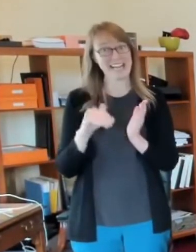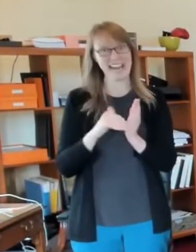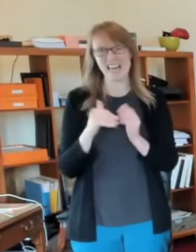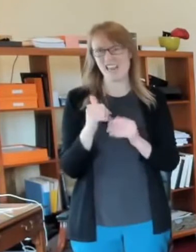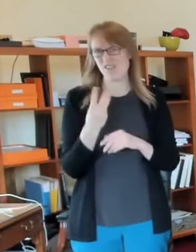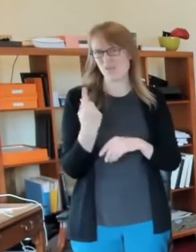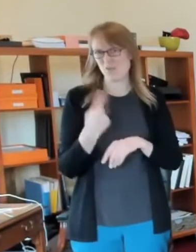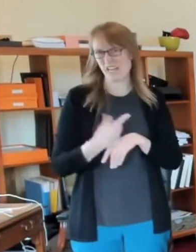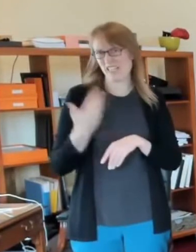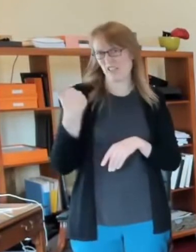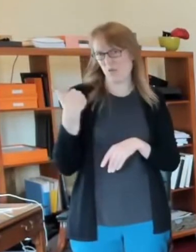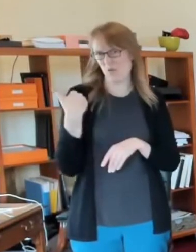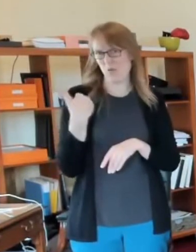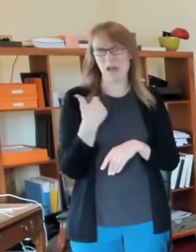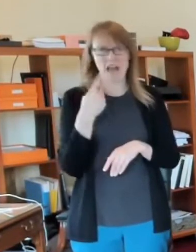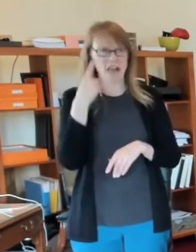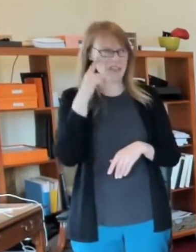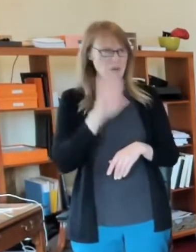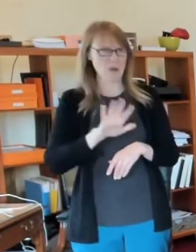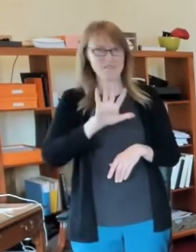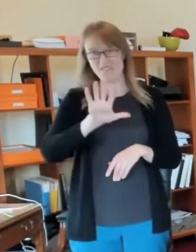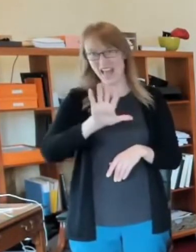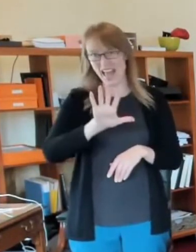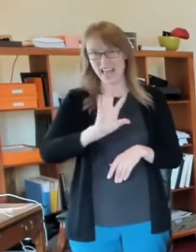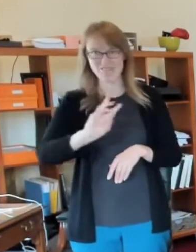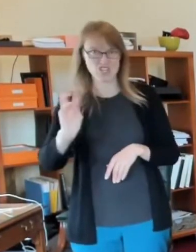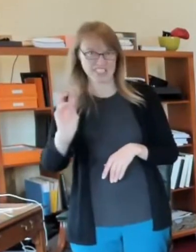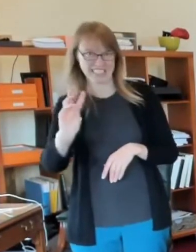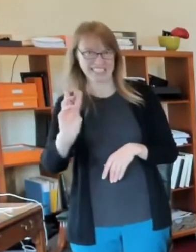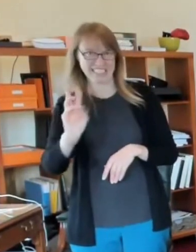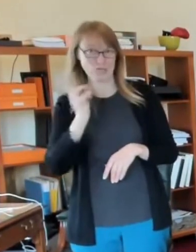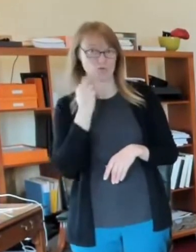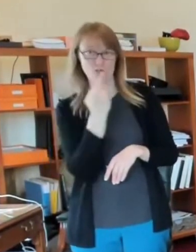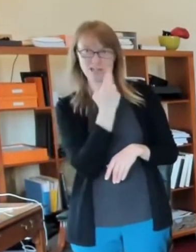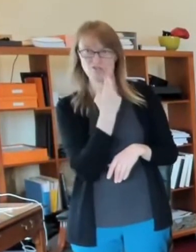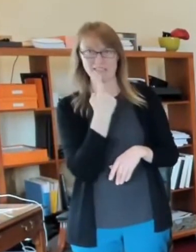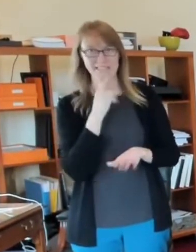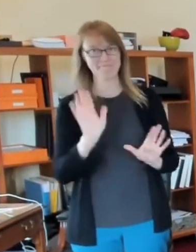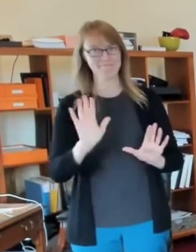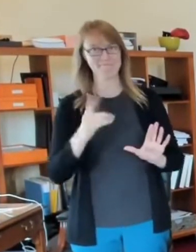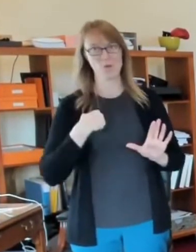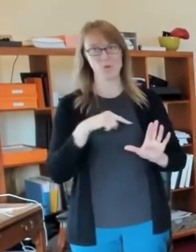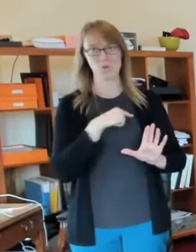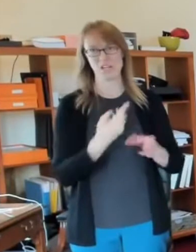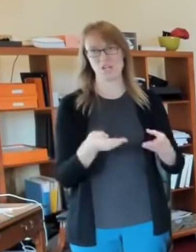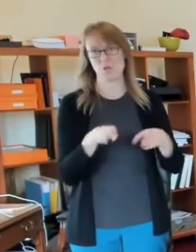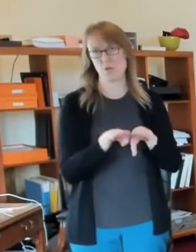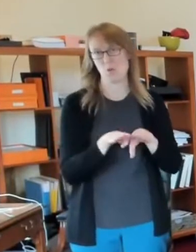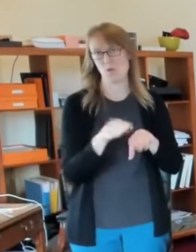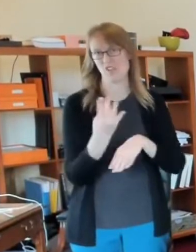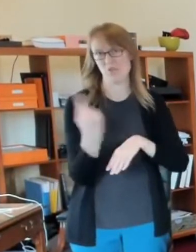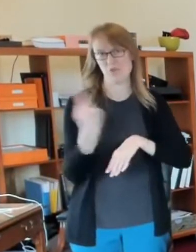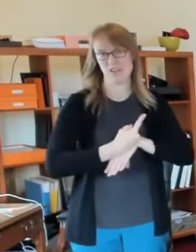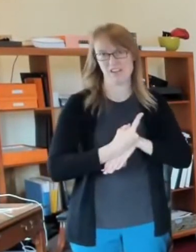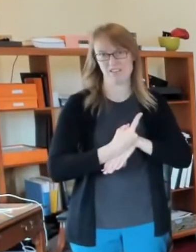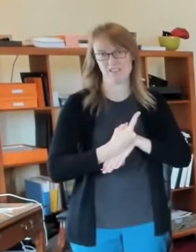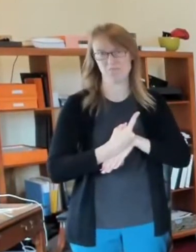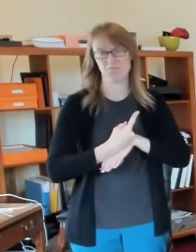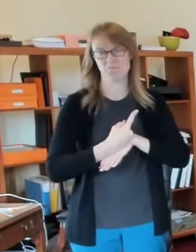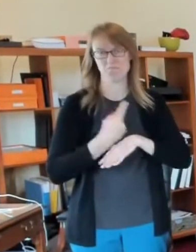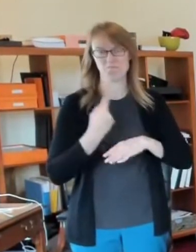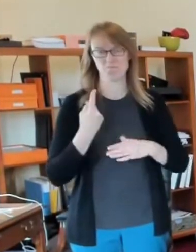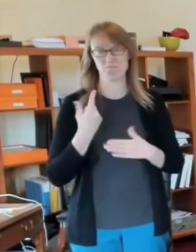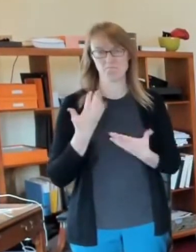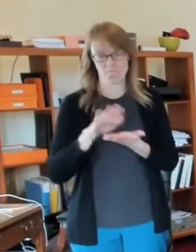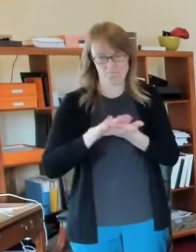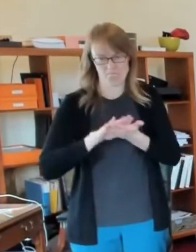that announced that we're gonna close for a few days. And so you got to keep